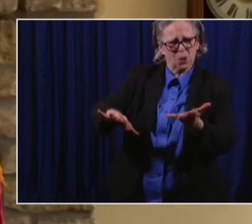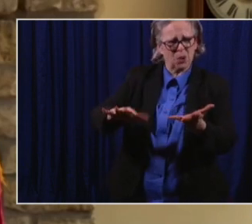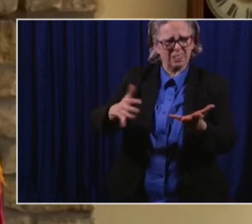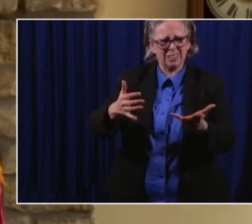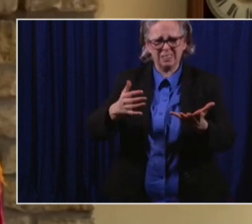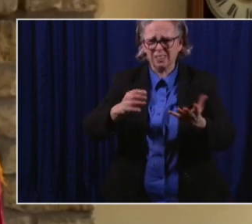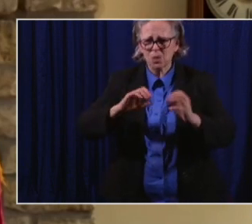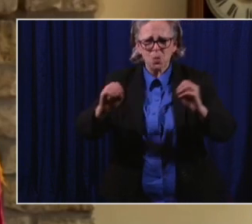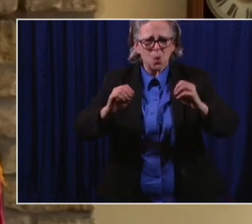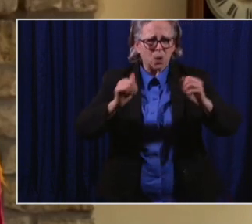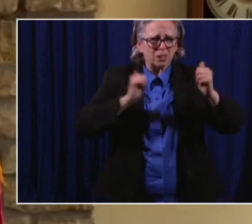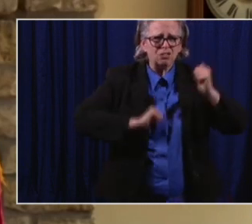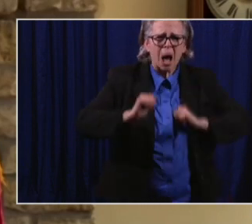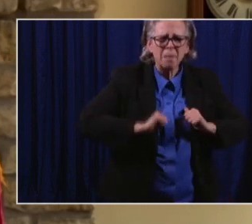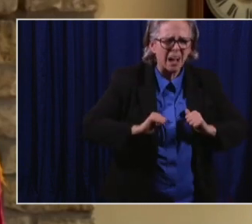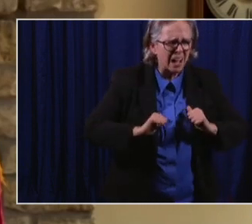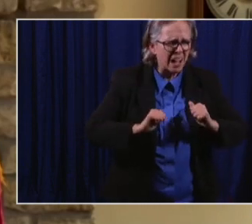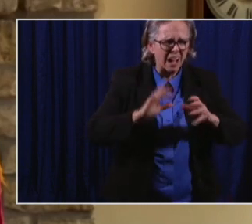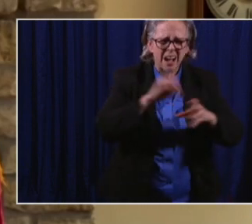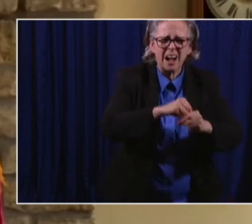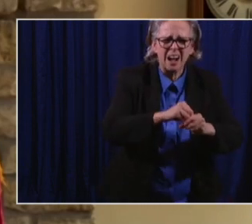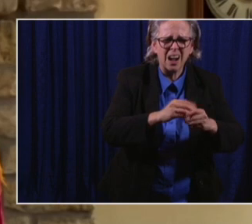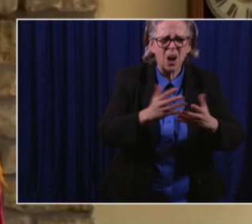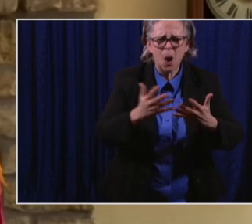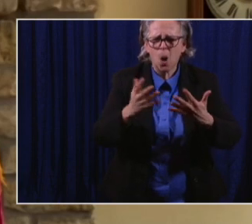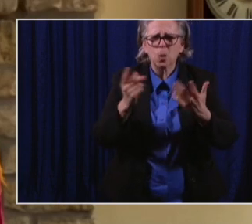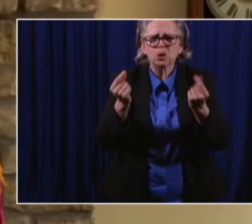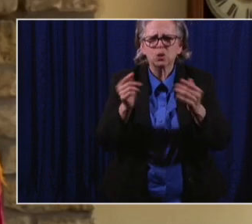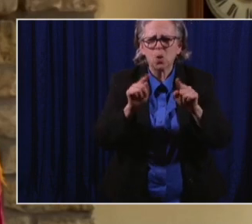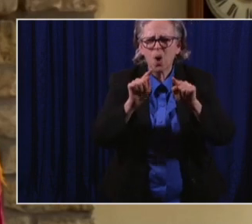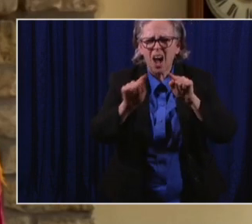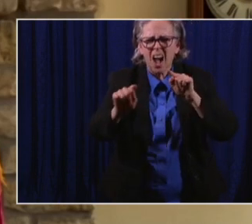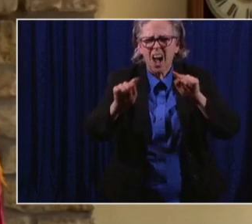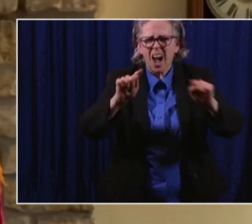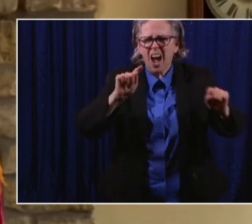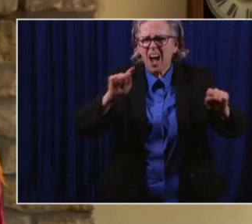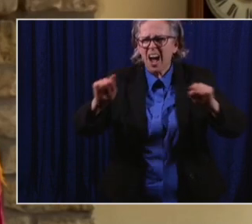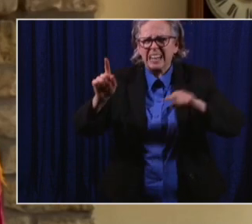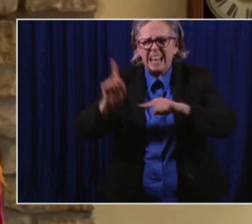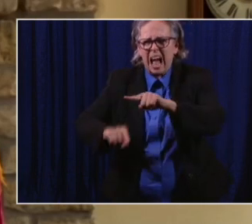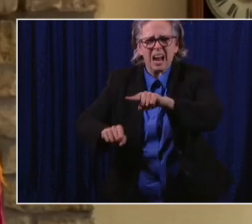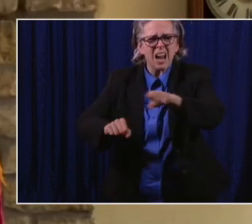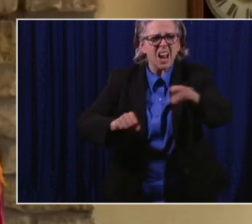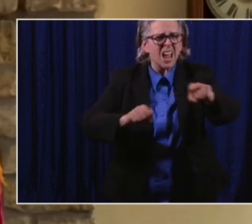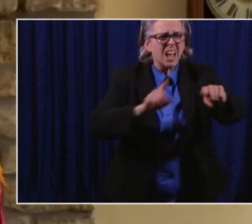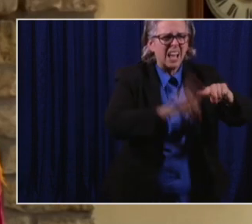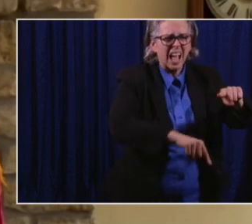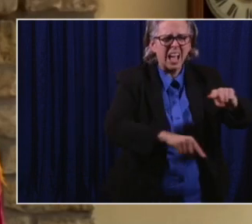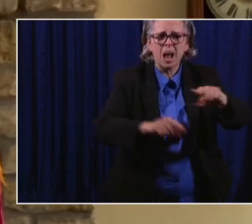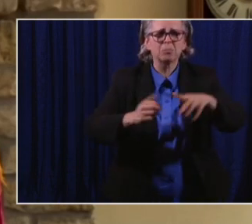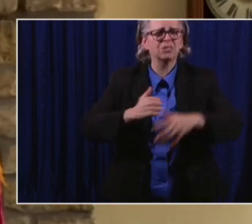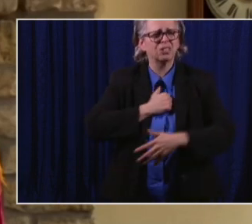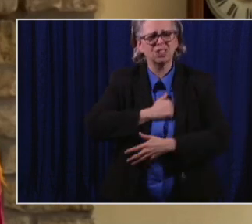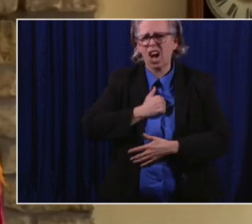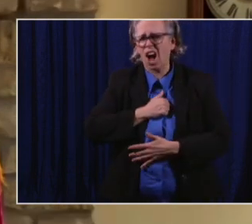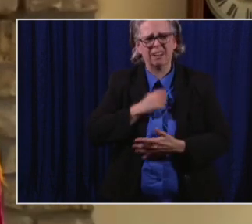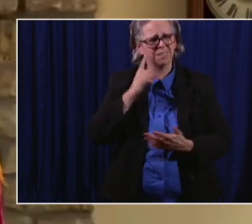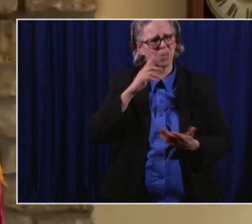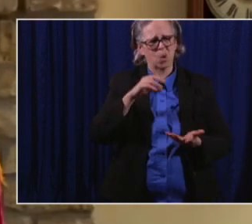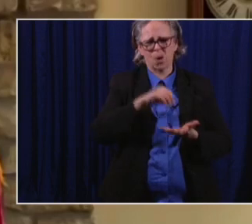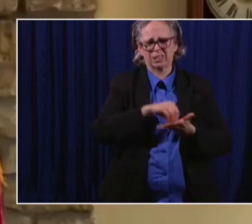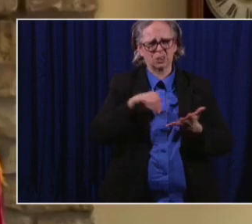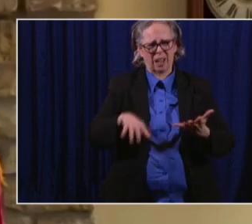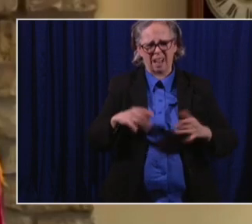to do something else and they can't do it, or just a student who can't go to school. But those are